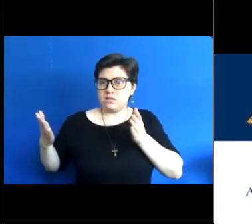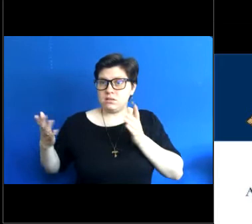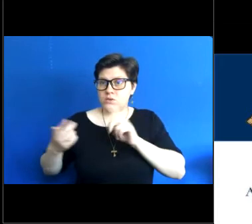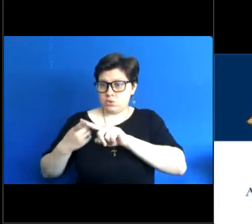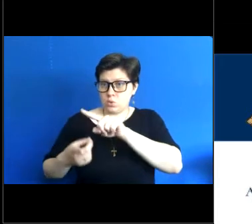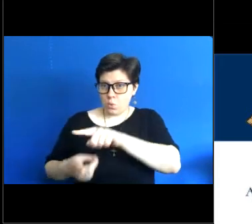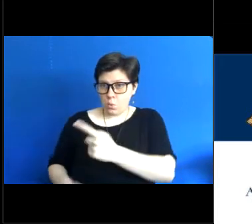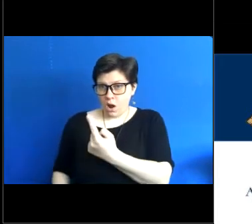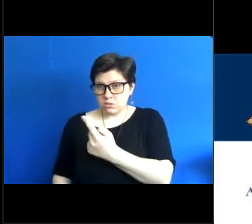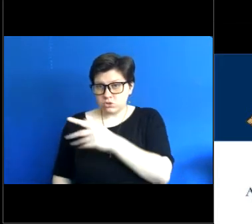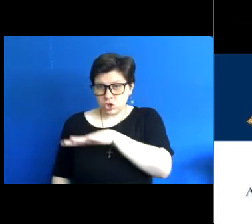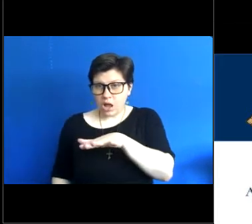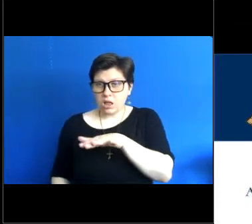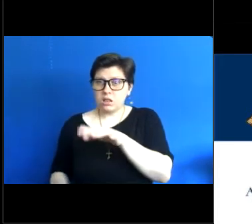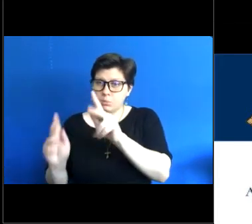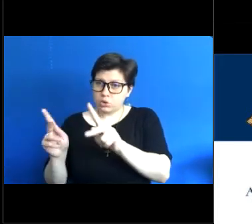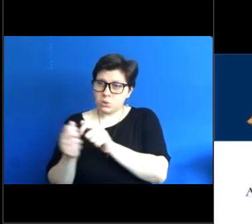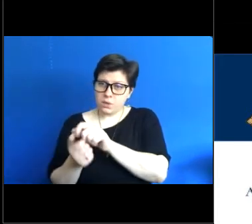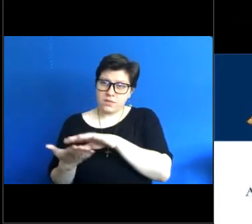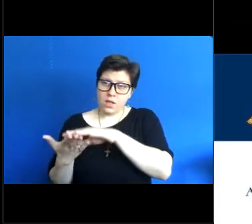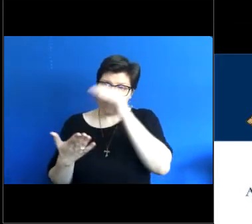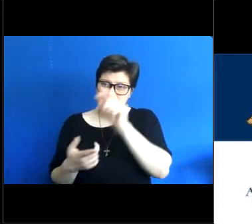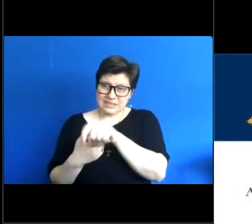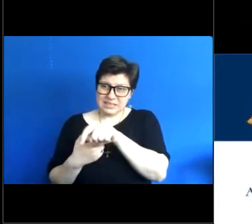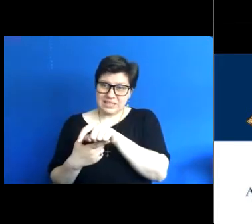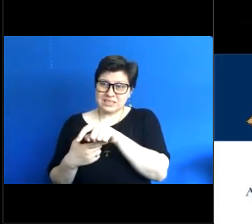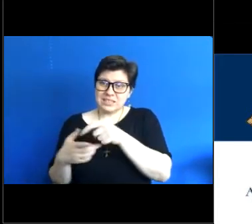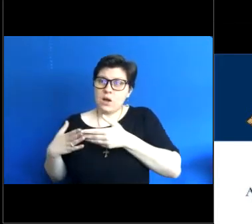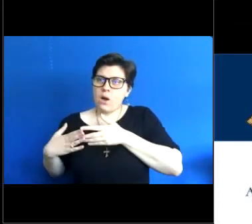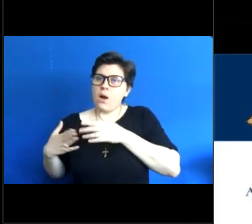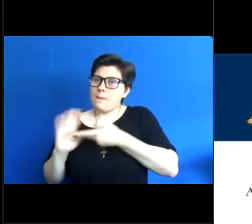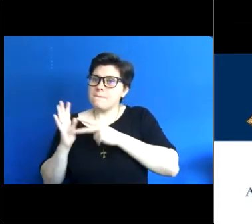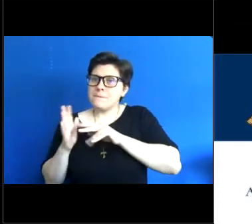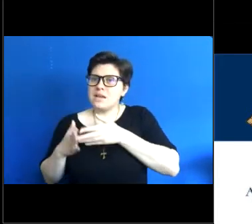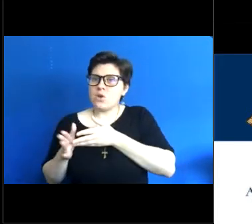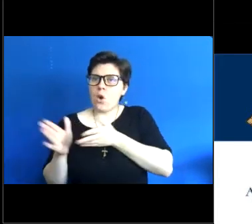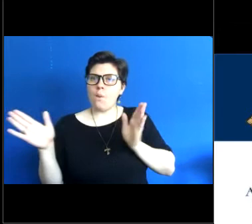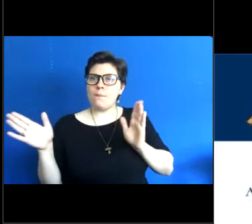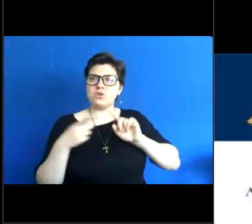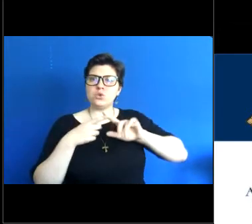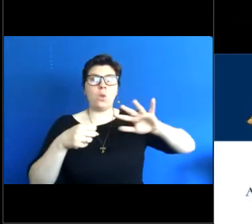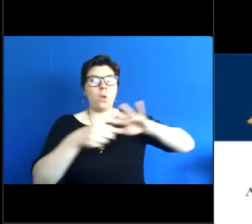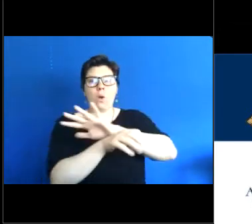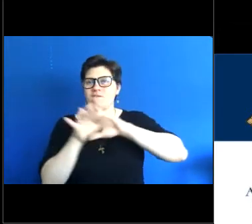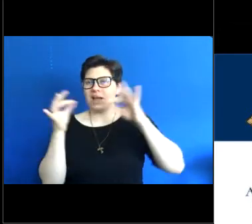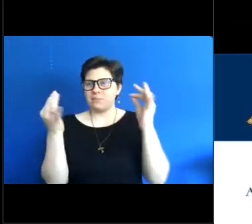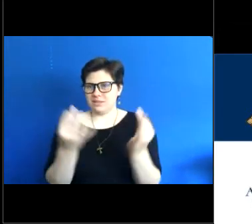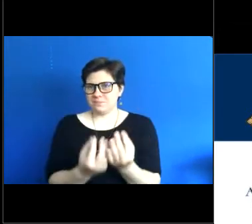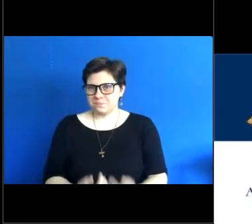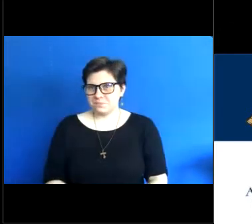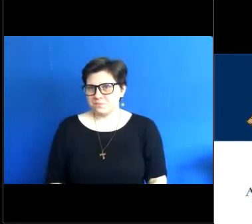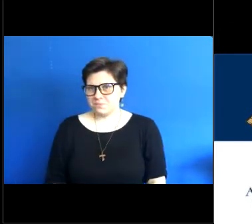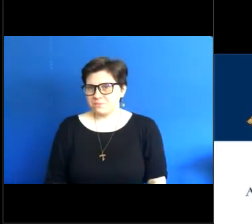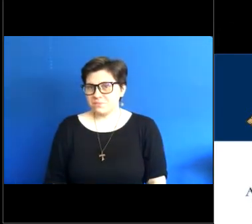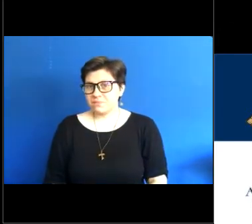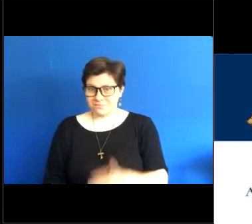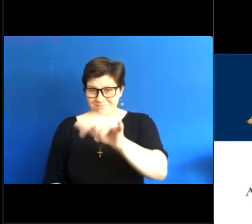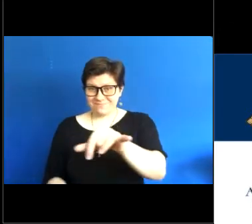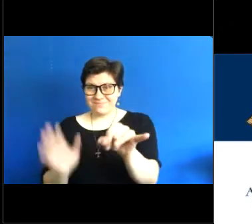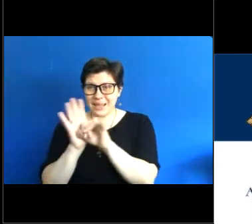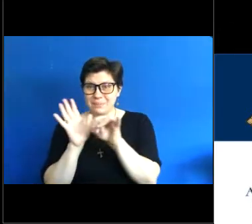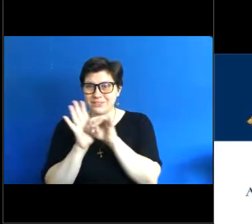or a person with learning needs, we open our hearts to the entire family. So this image here is